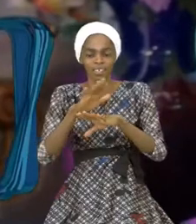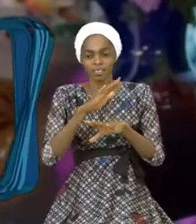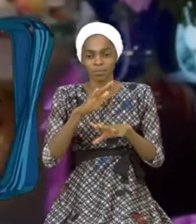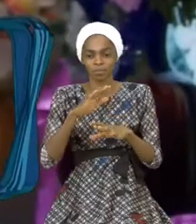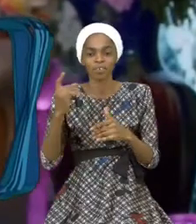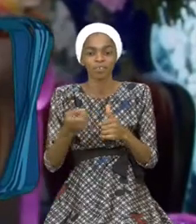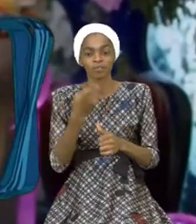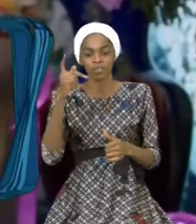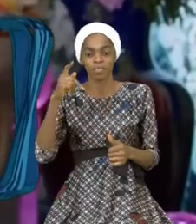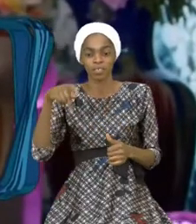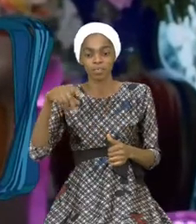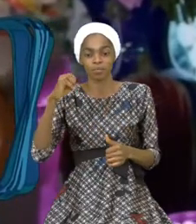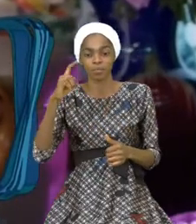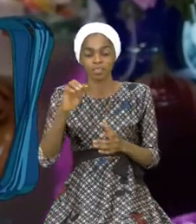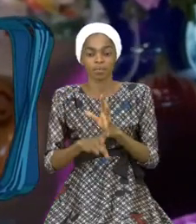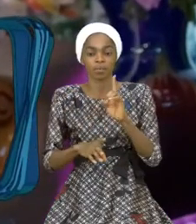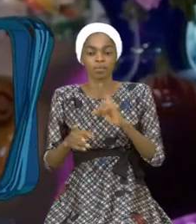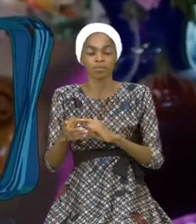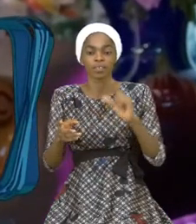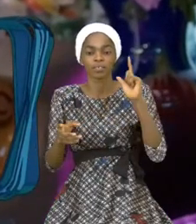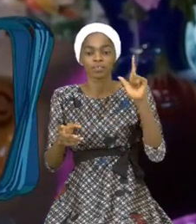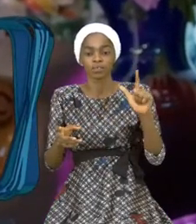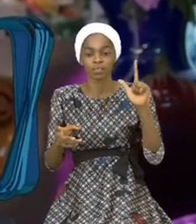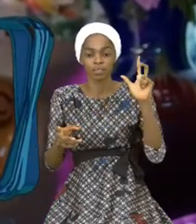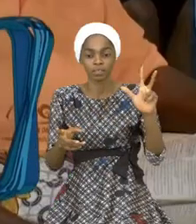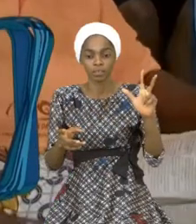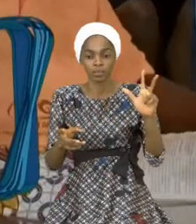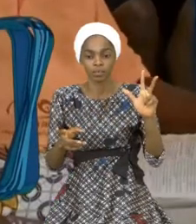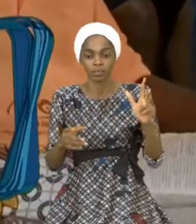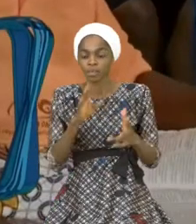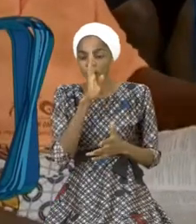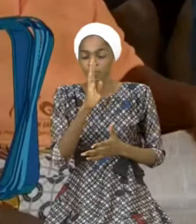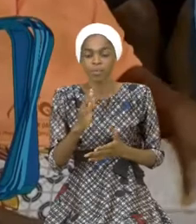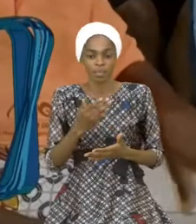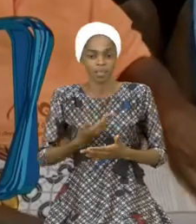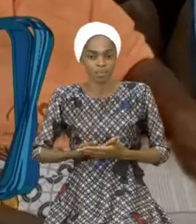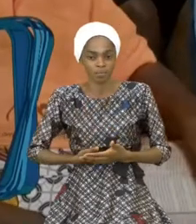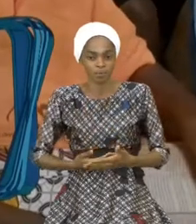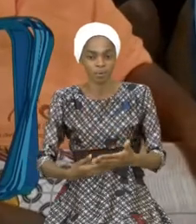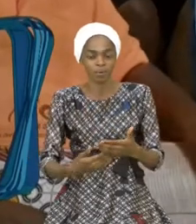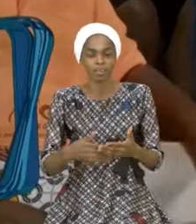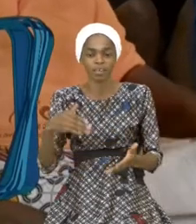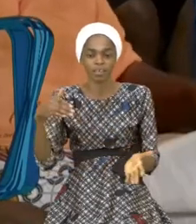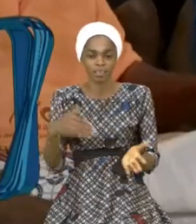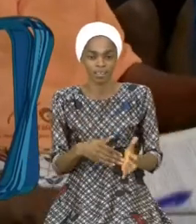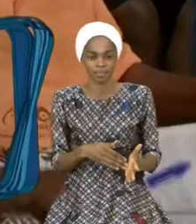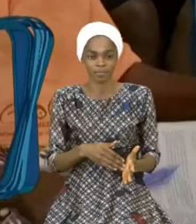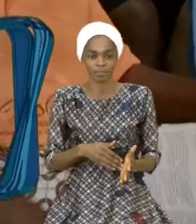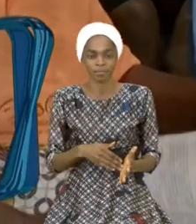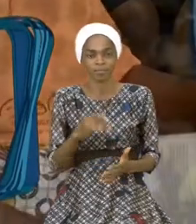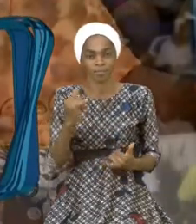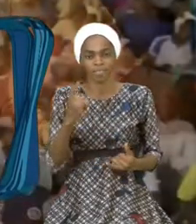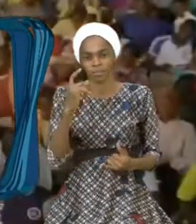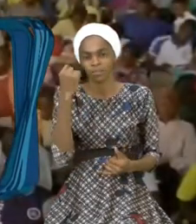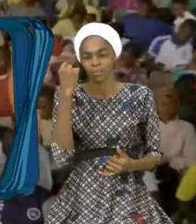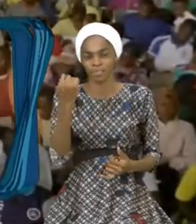1, verse 23. Being born again. You understand?